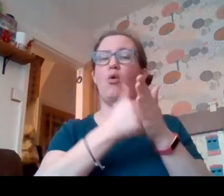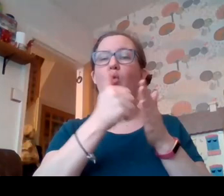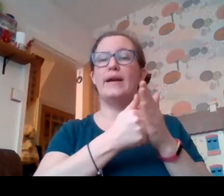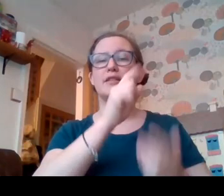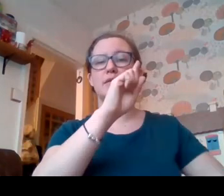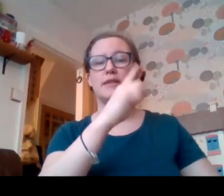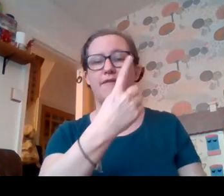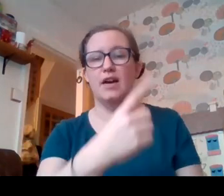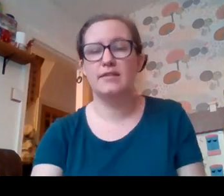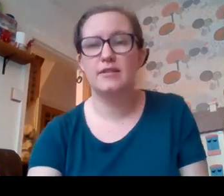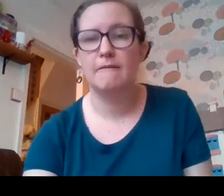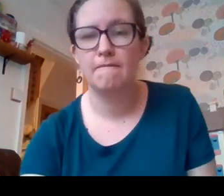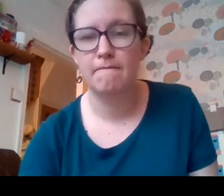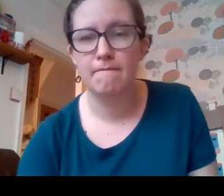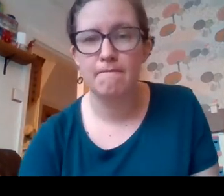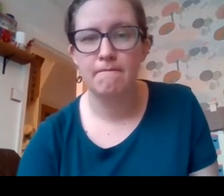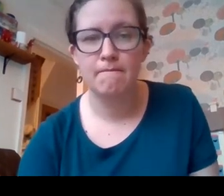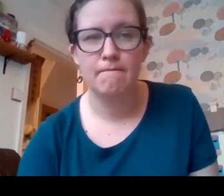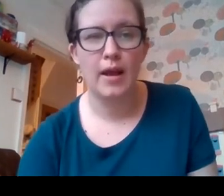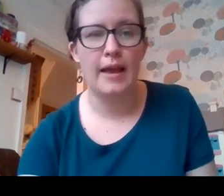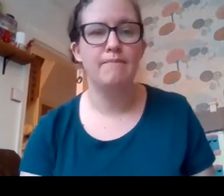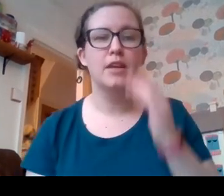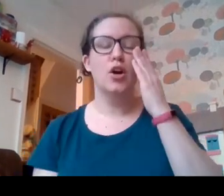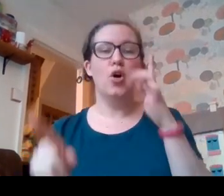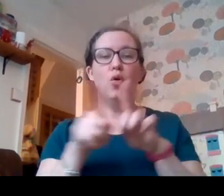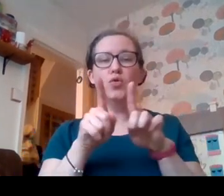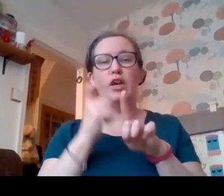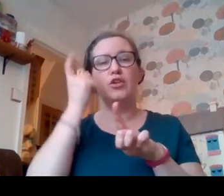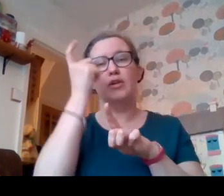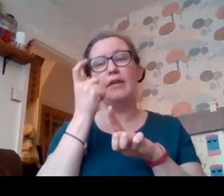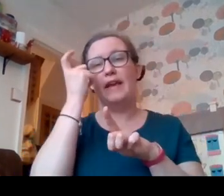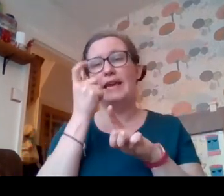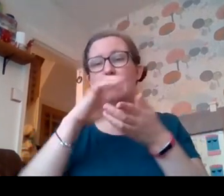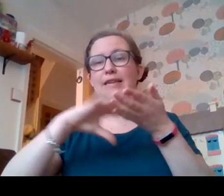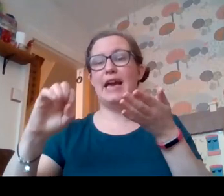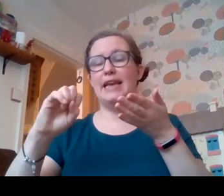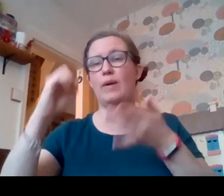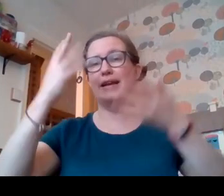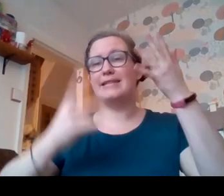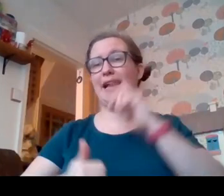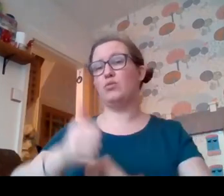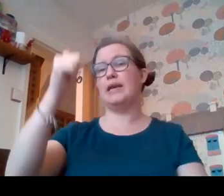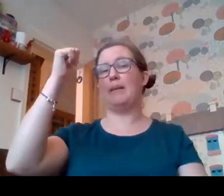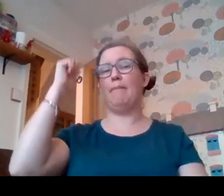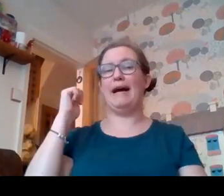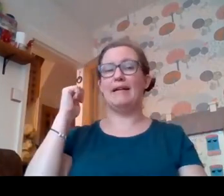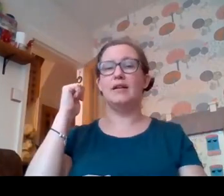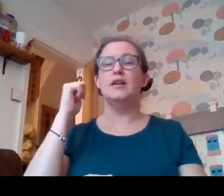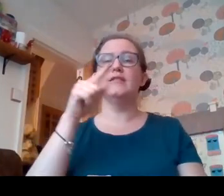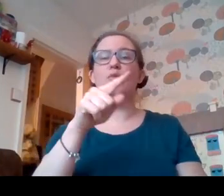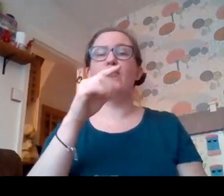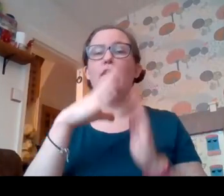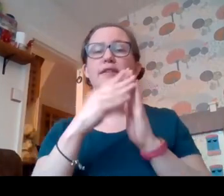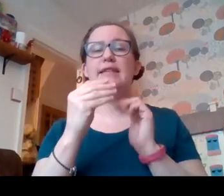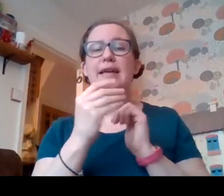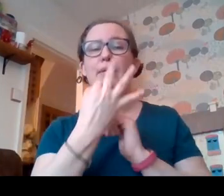number always comes first. Okay, also you're going to be thinking about takeaway as counting back.